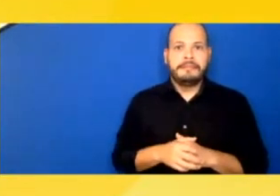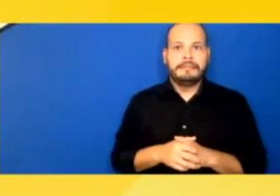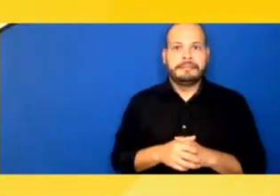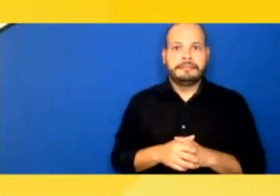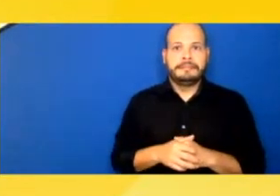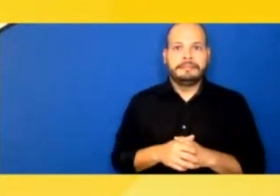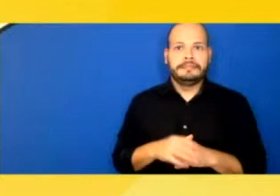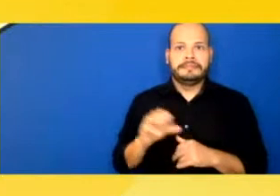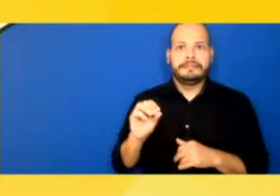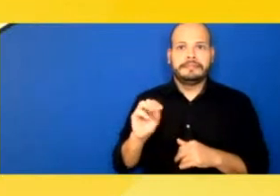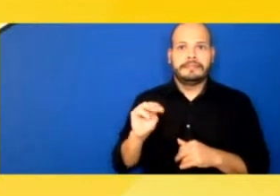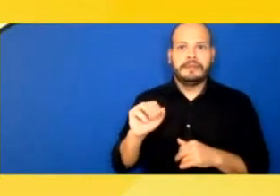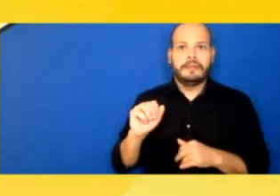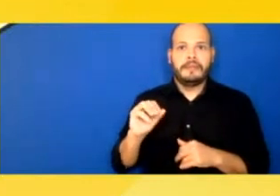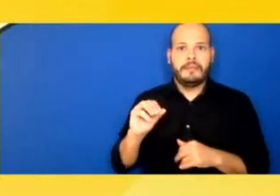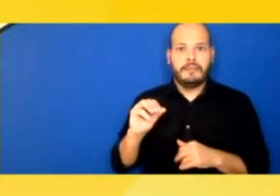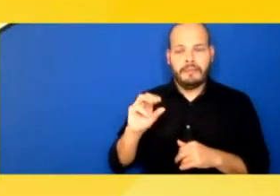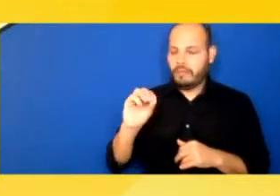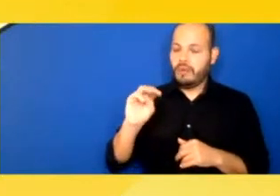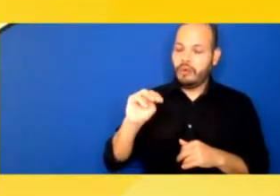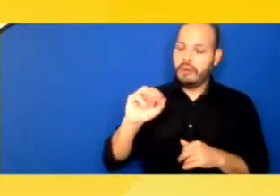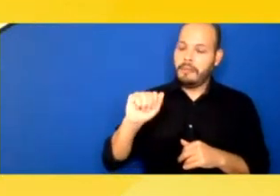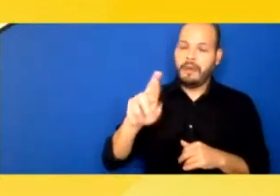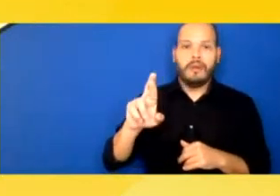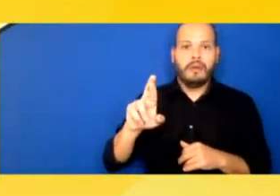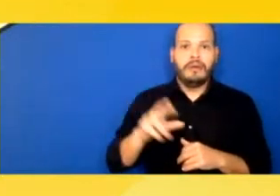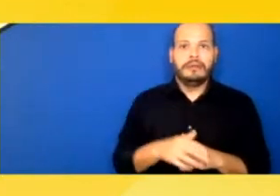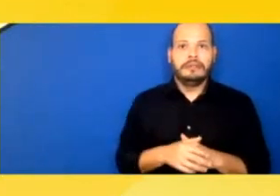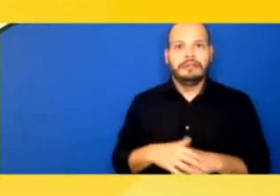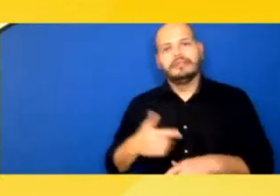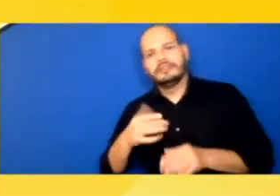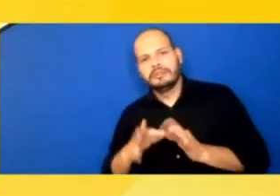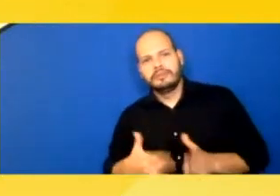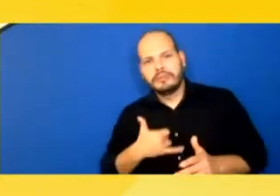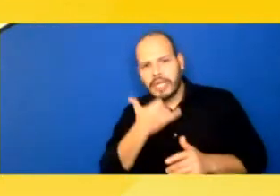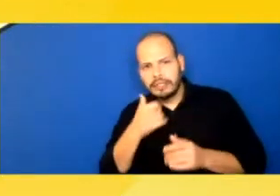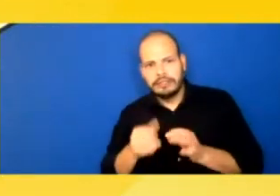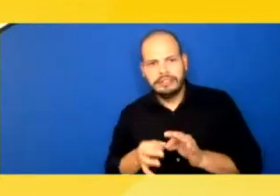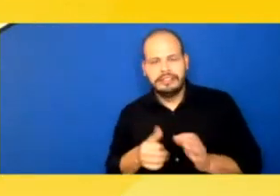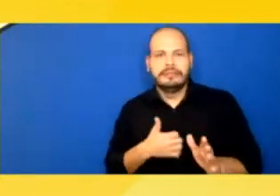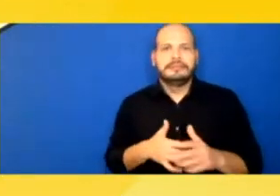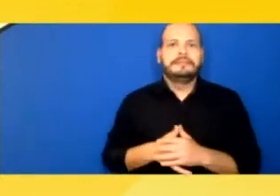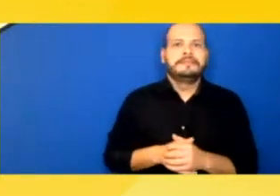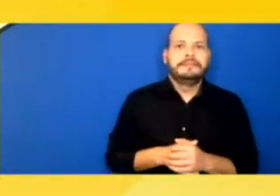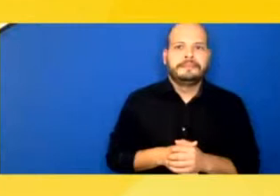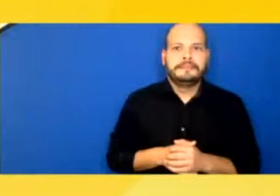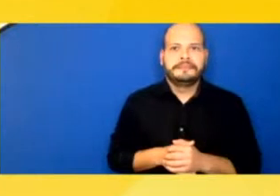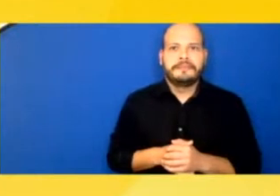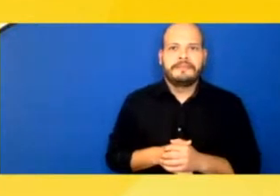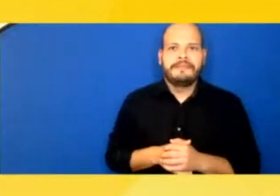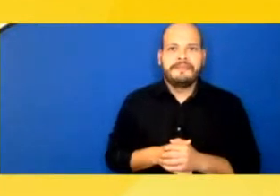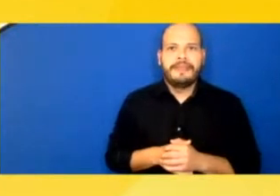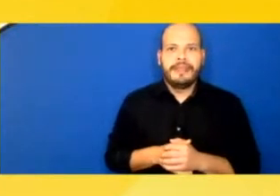Thank you all. Assalamu alaikum. Peace be with you all. I think while we